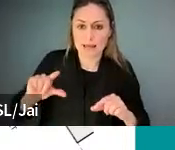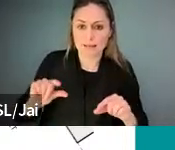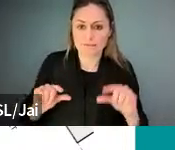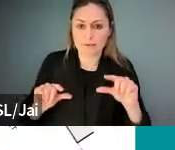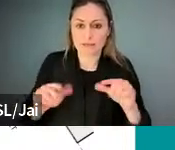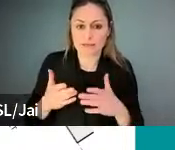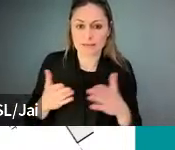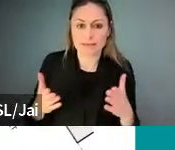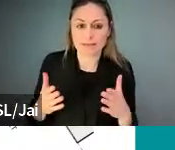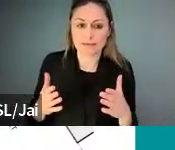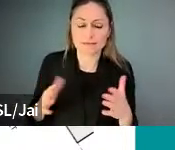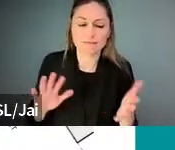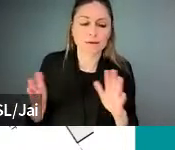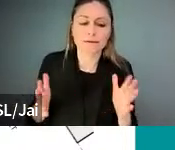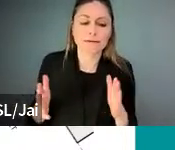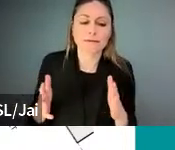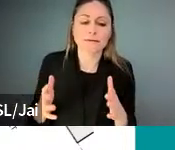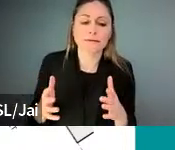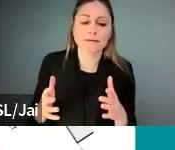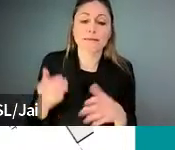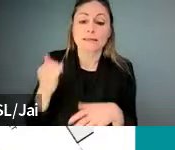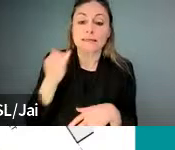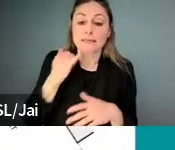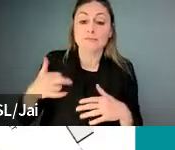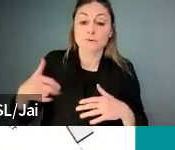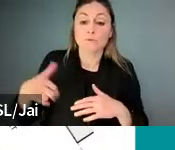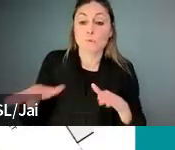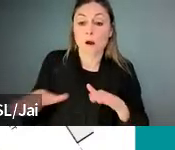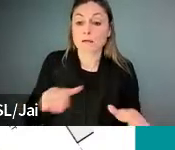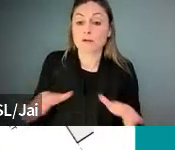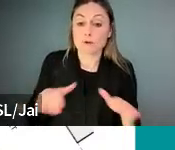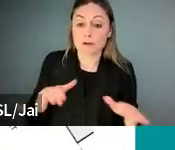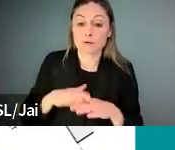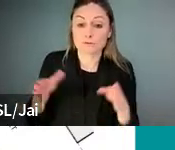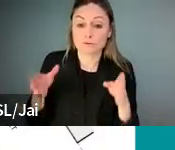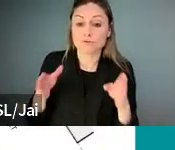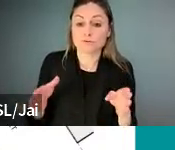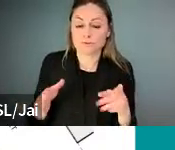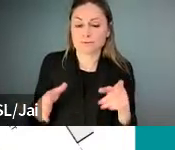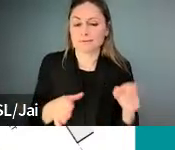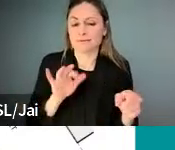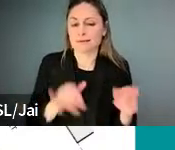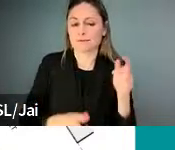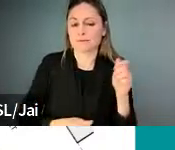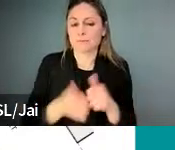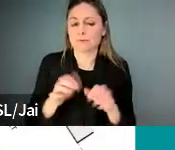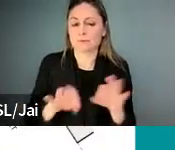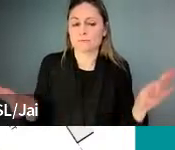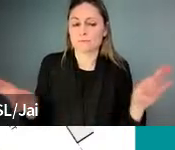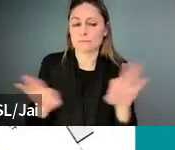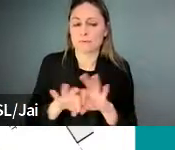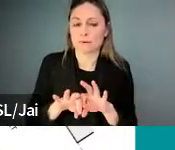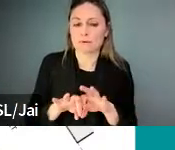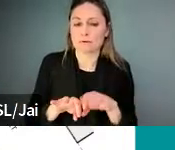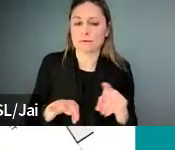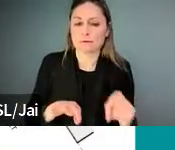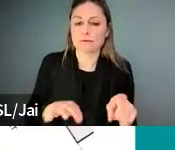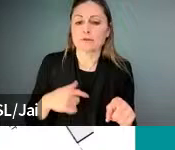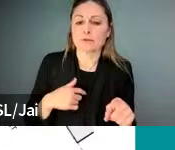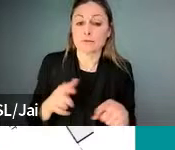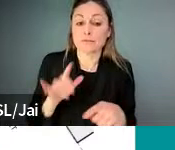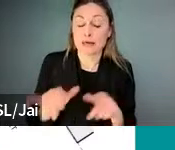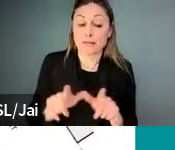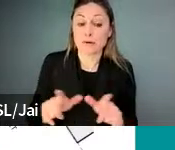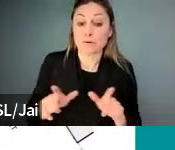above your head. But this is really what matters if you're walking around on the street here. And so this location, straddling Burlington Northern, has